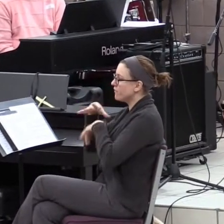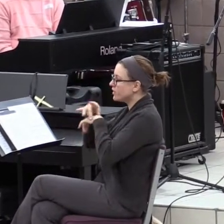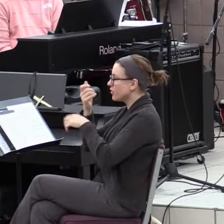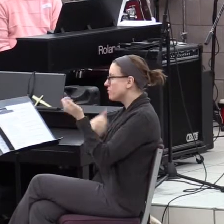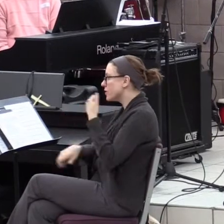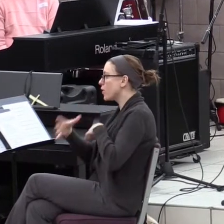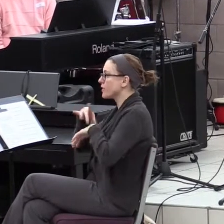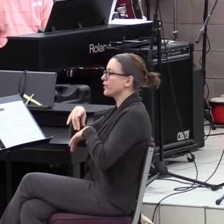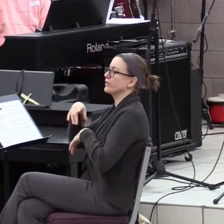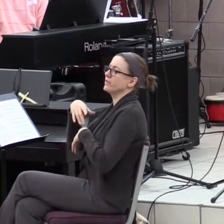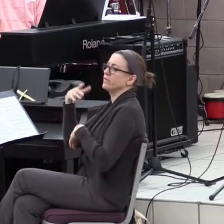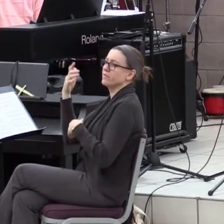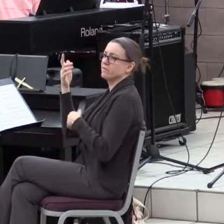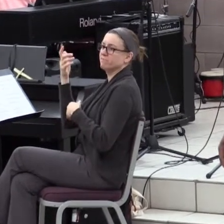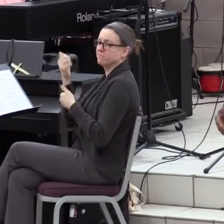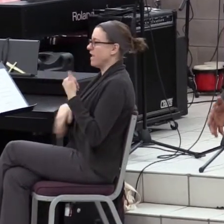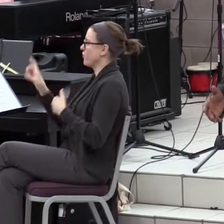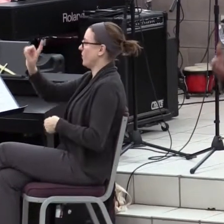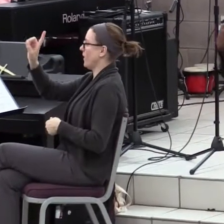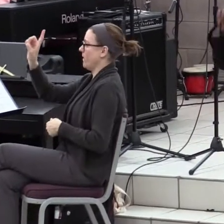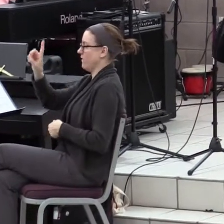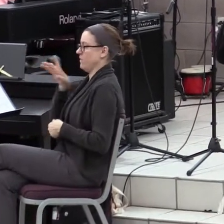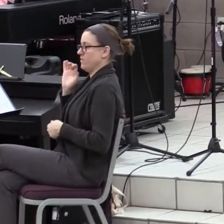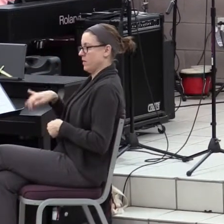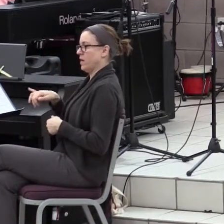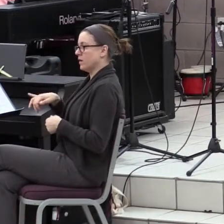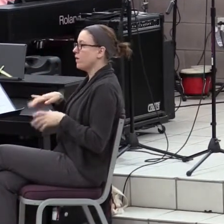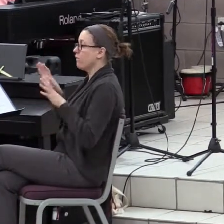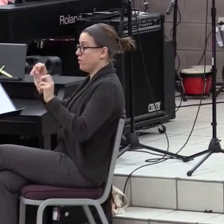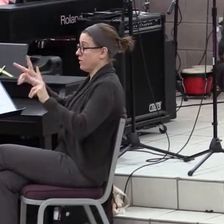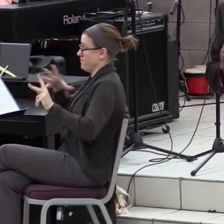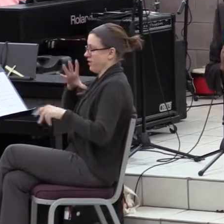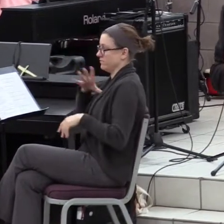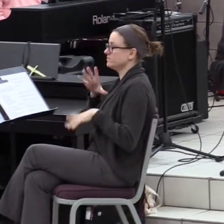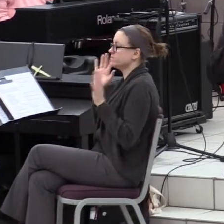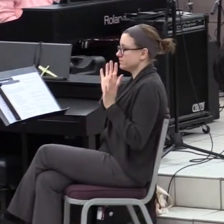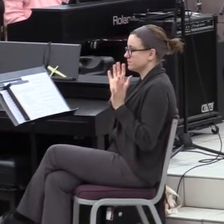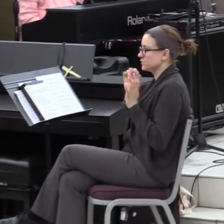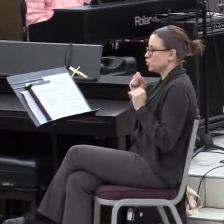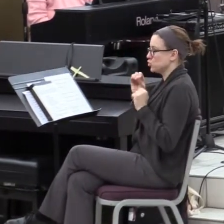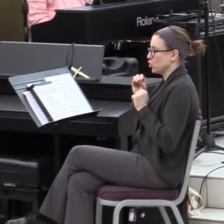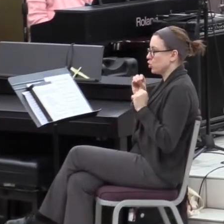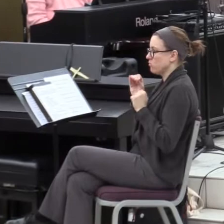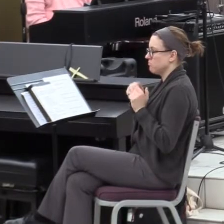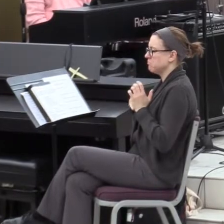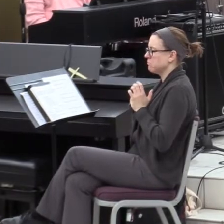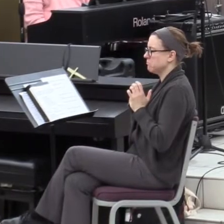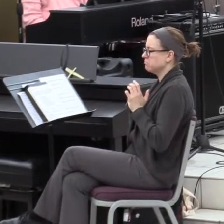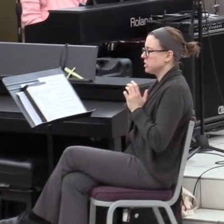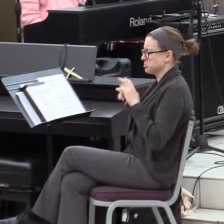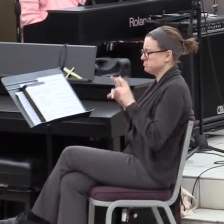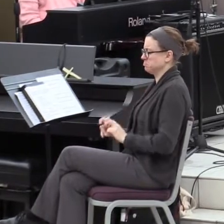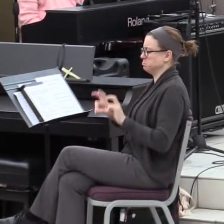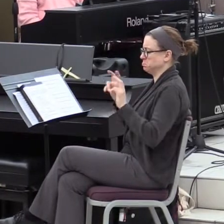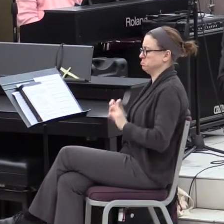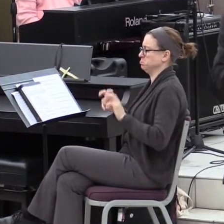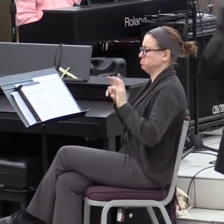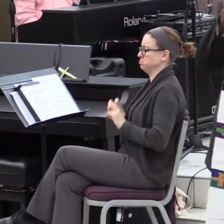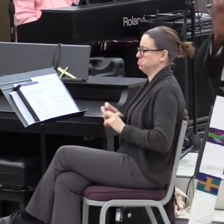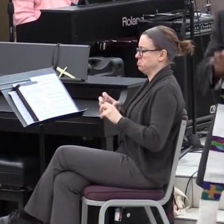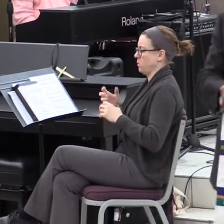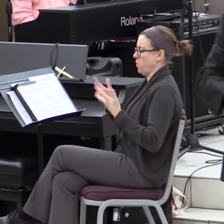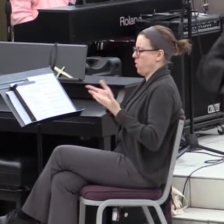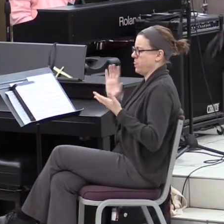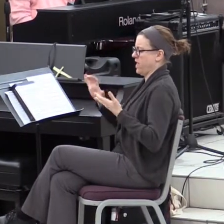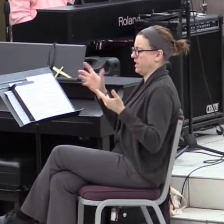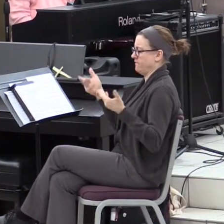that he is Lord. Okay, so let's look let's look closely at what this invitation is, because